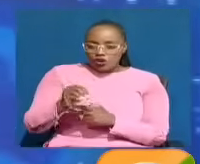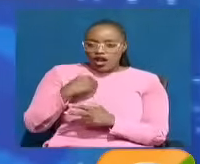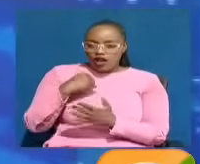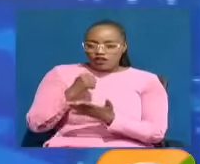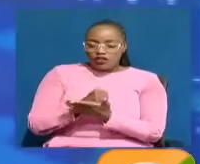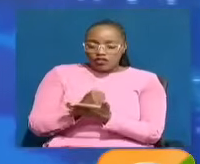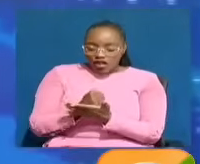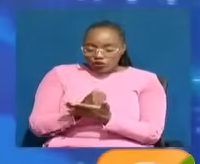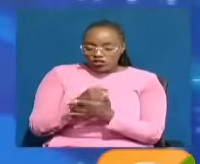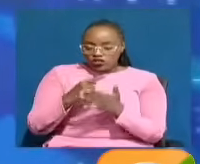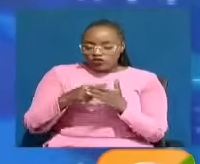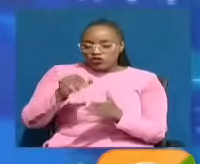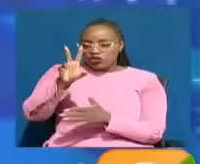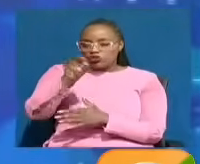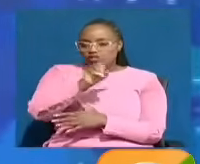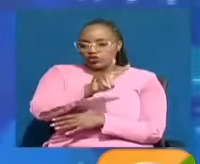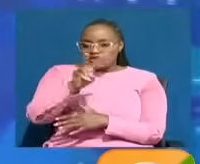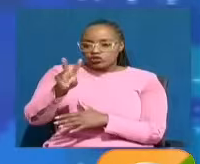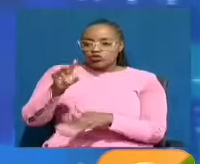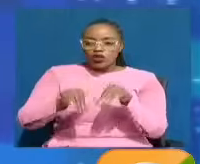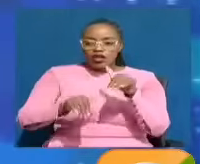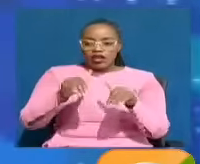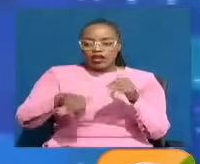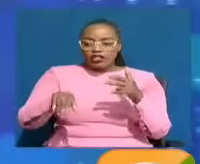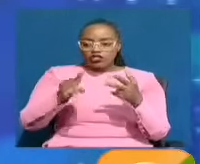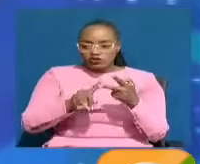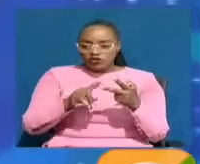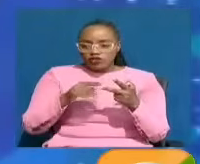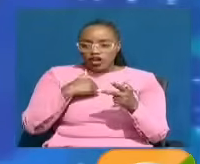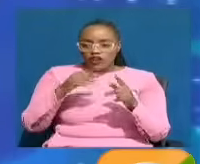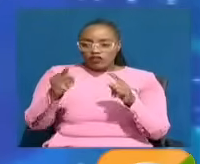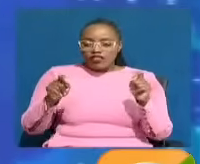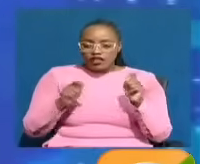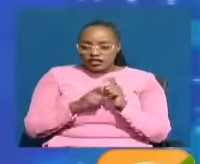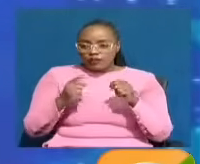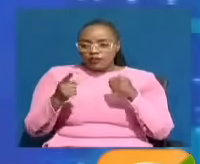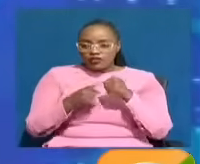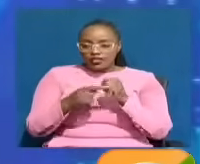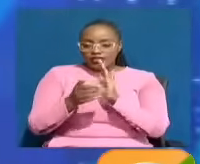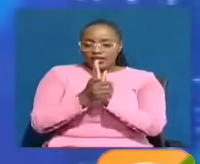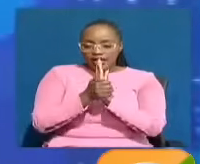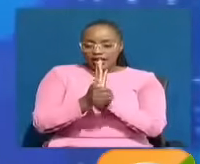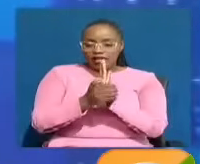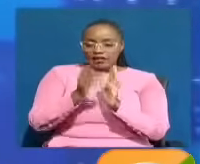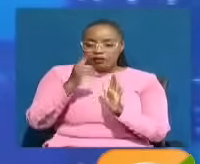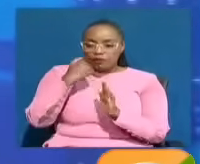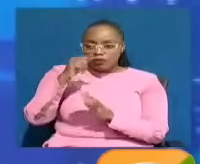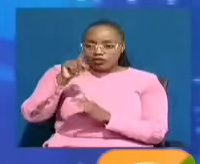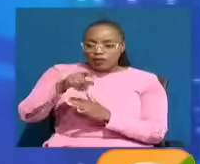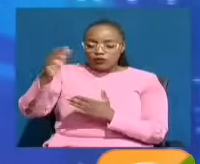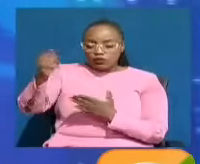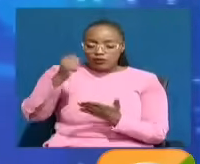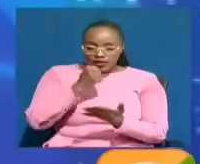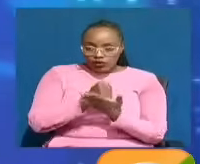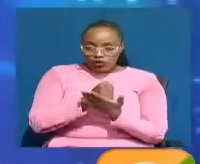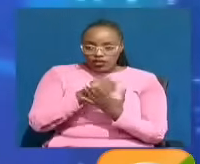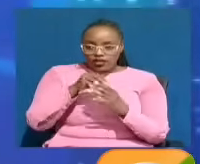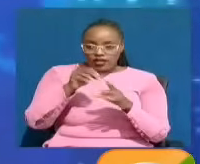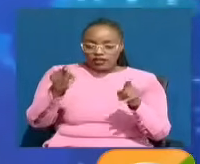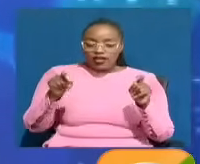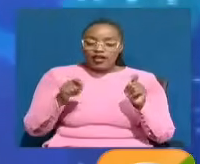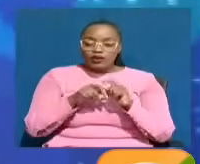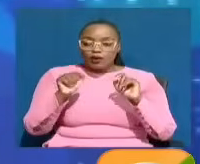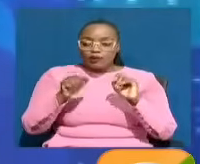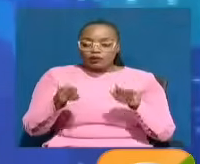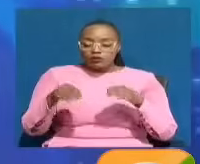audit of the 2022 elections. There was meant to be a team of 6 experts who should have been put into that team to be able to